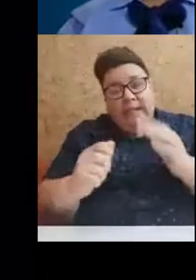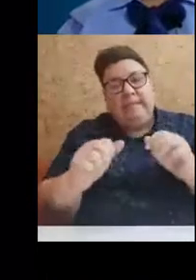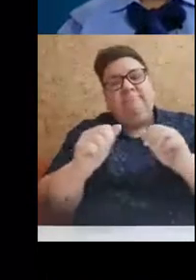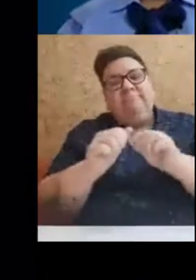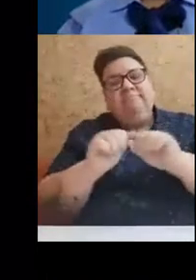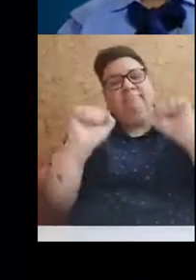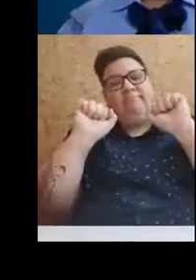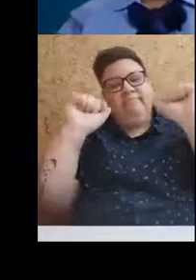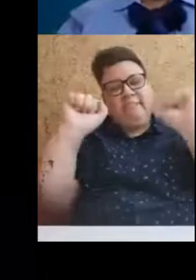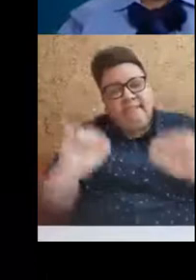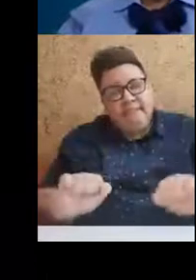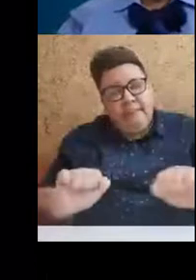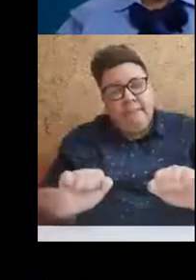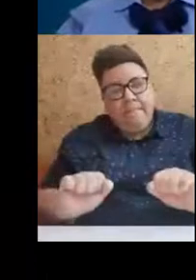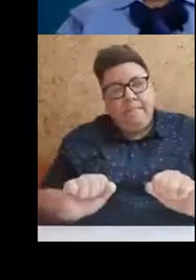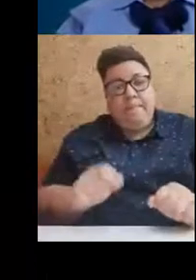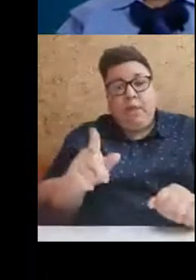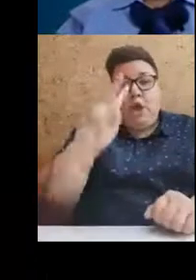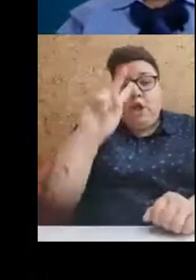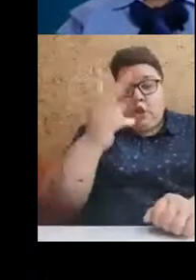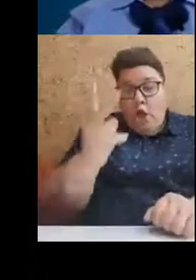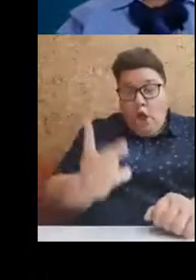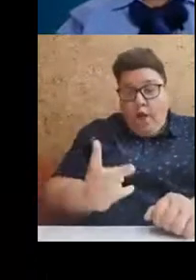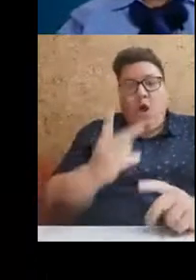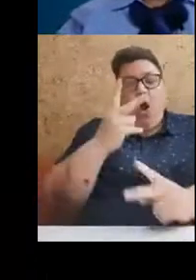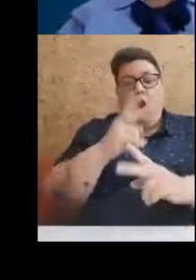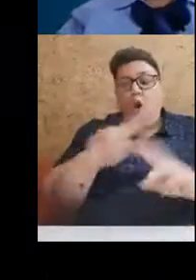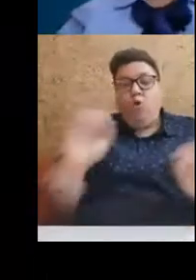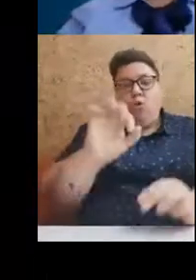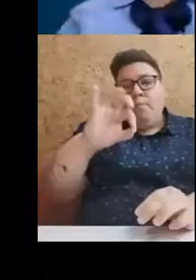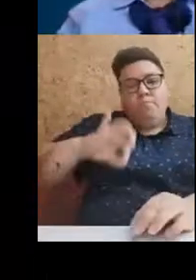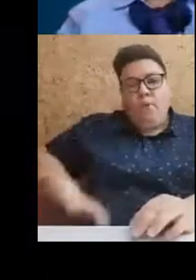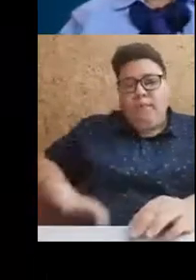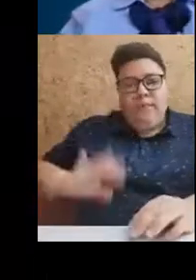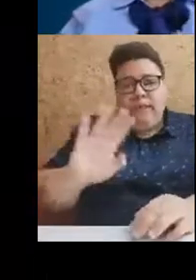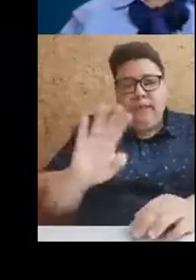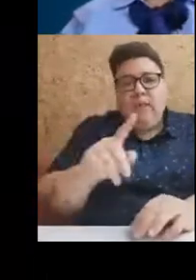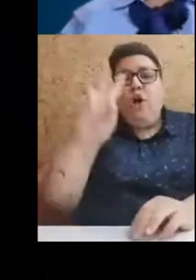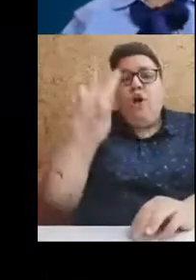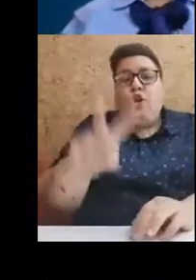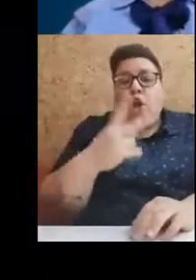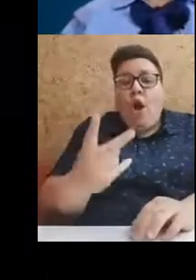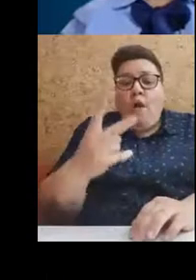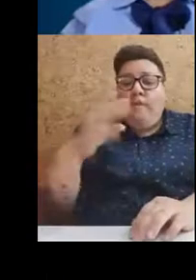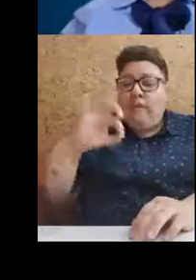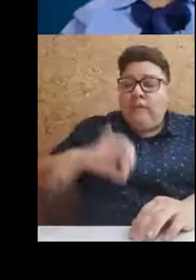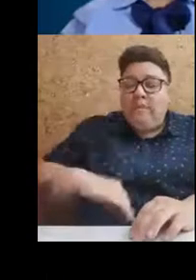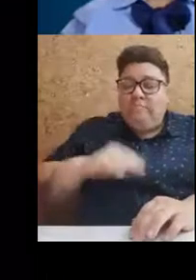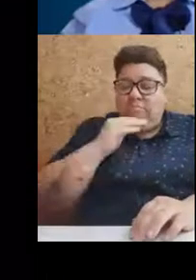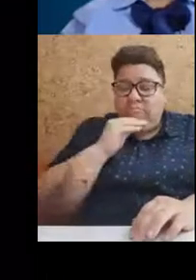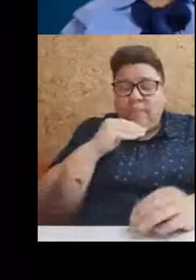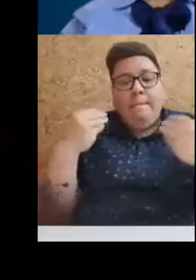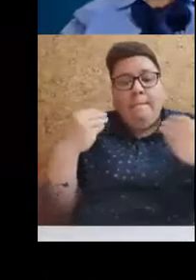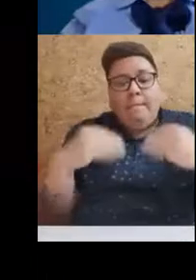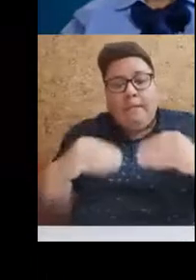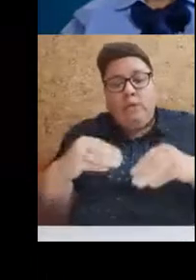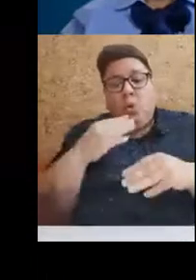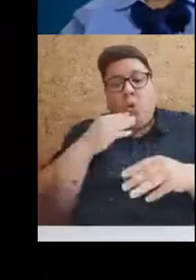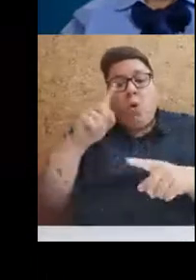turnovers and not your profit. So turnover tax is optional to businesses with a qualifying turnover